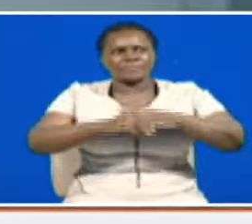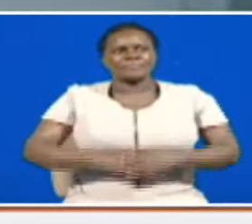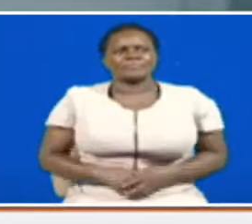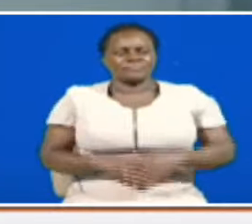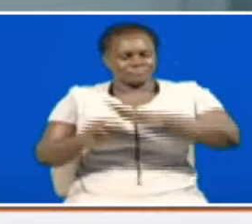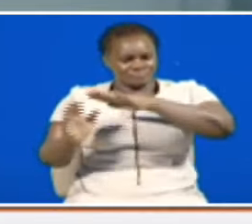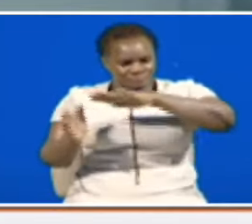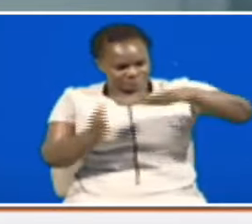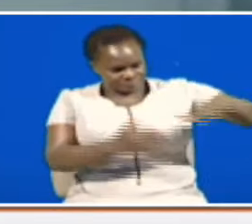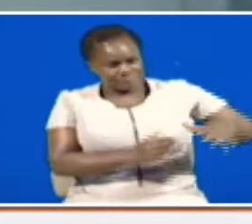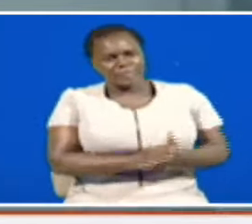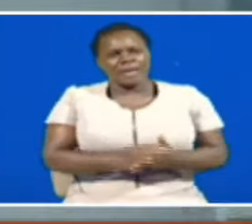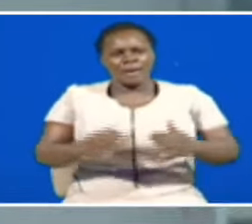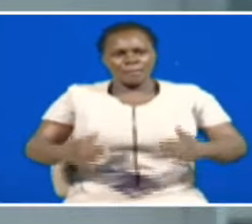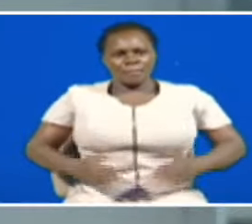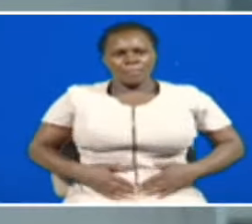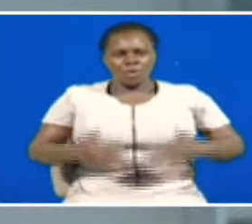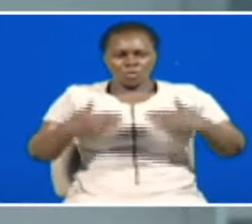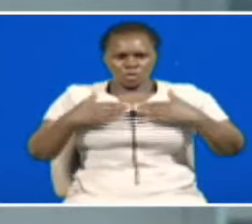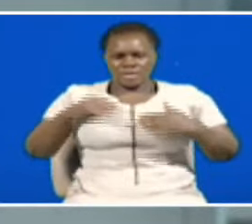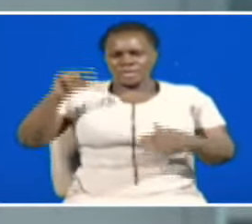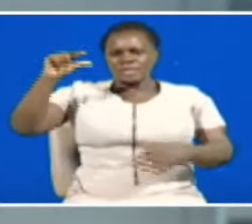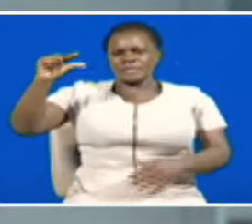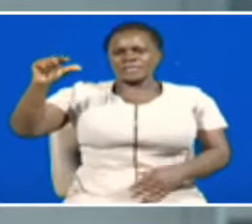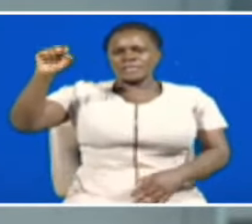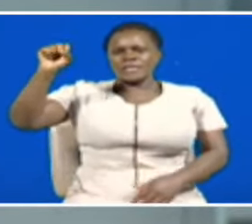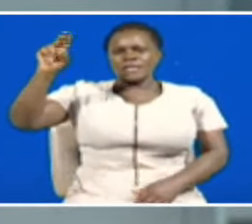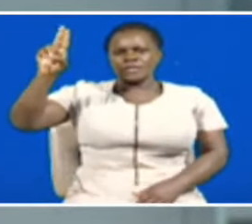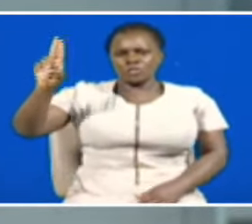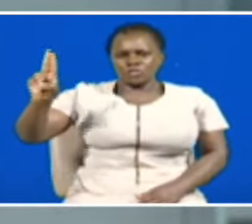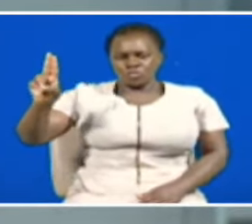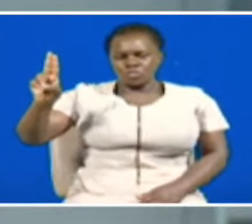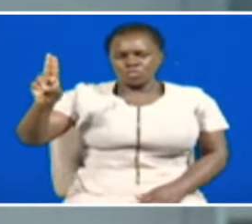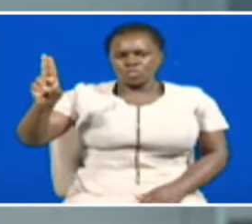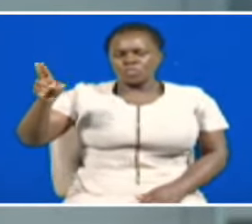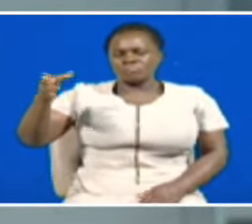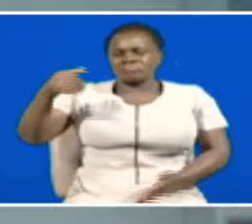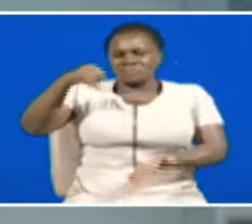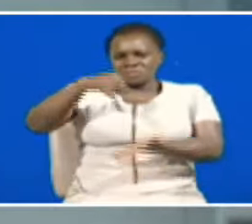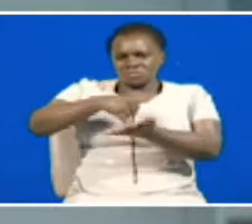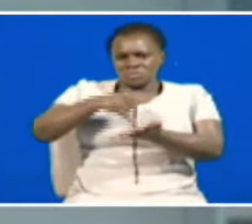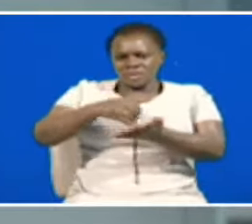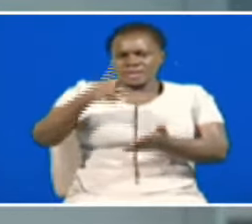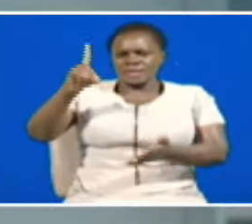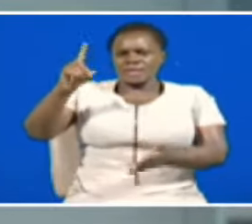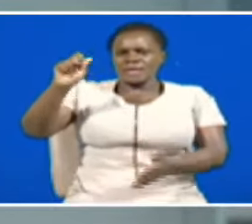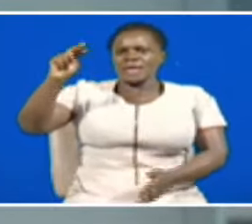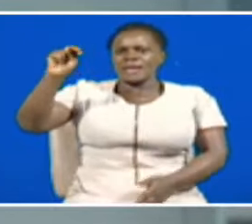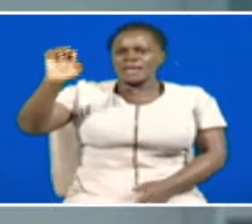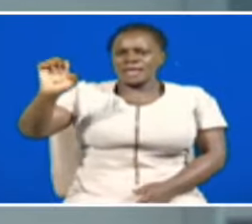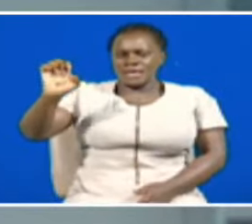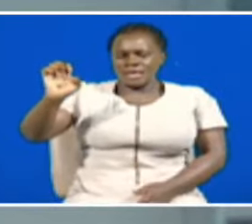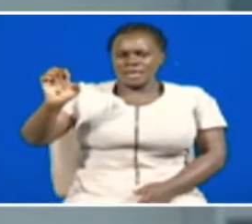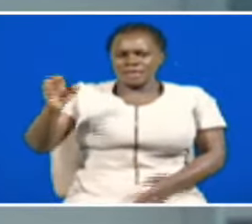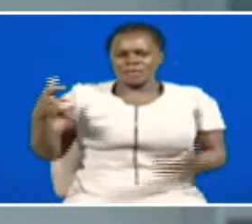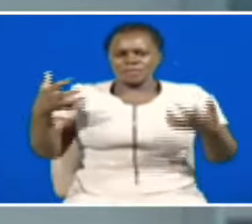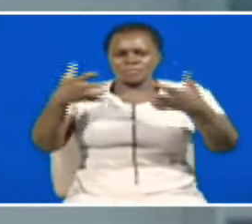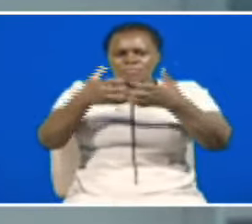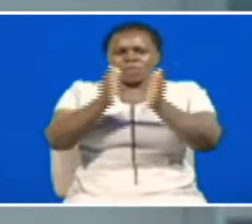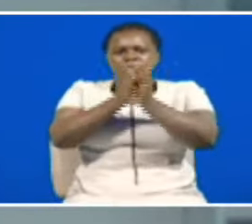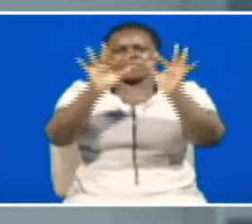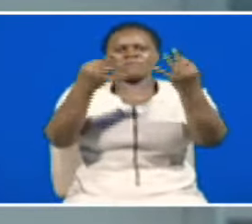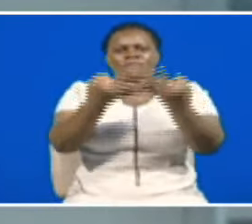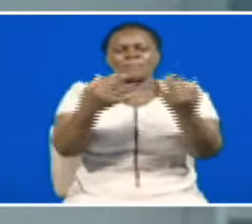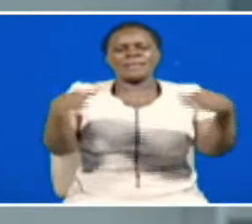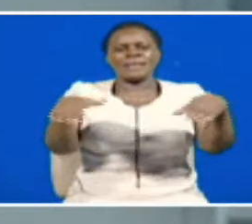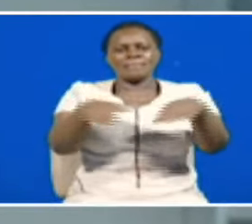Away from that, the body of a former GSU officer is among those whose DNA tests have been matched with their family